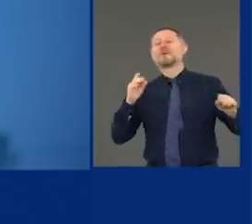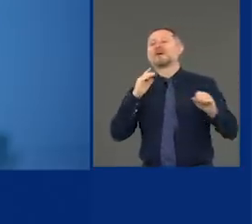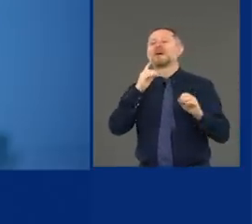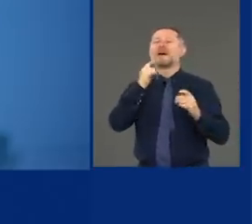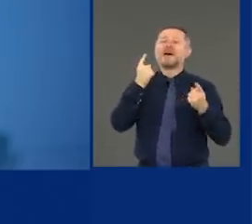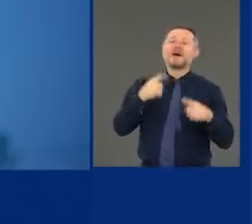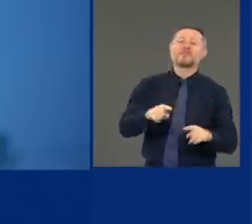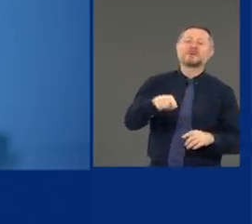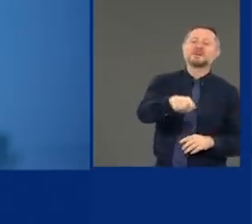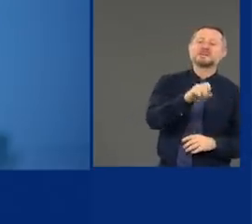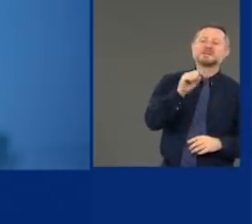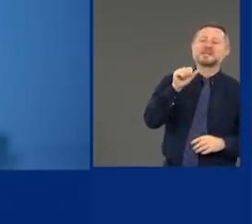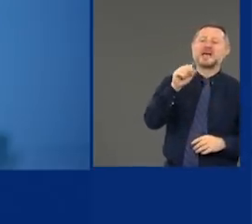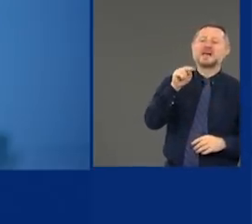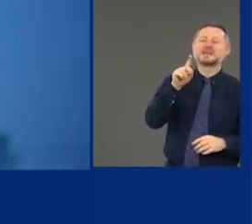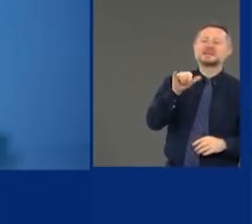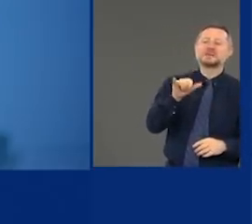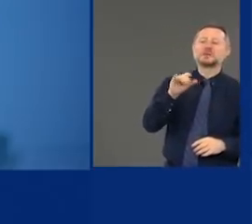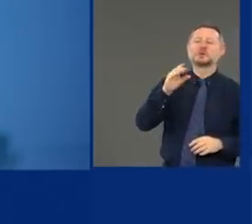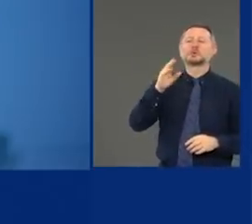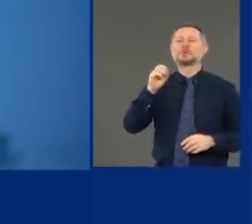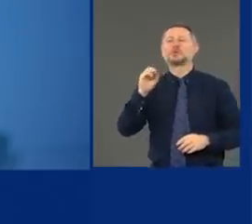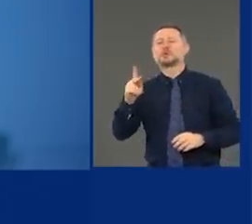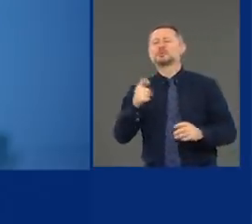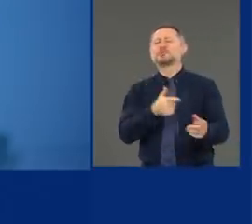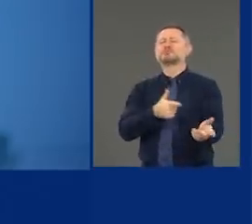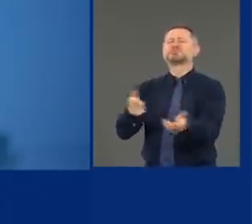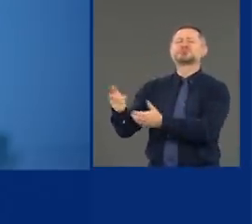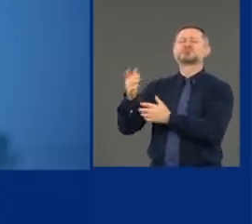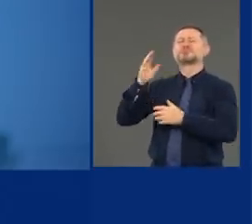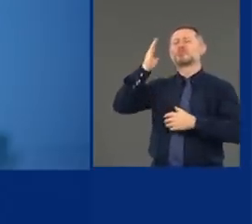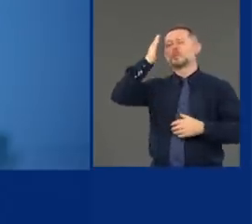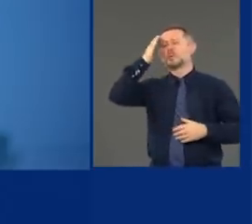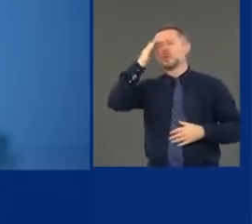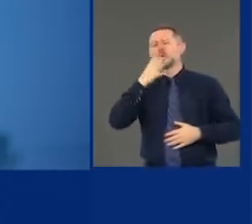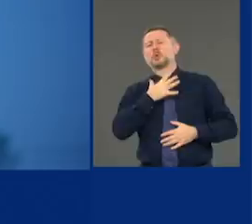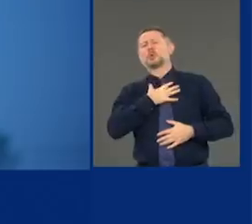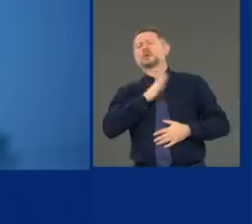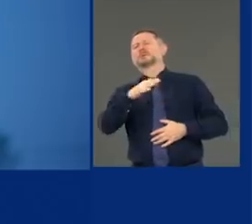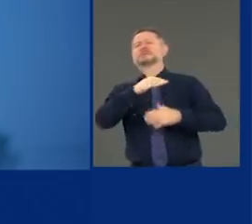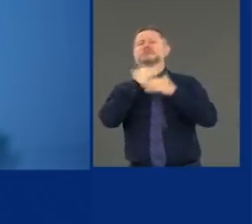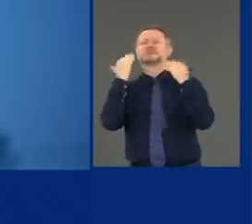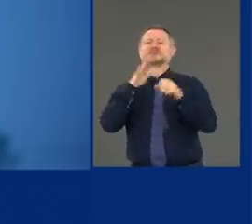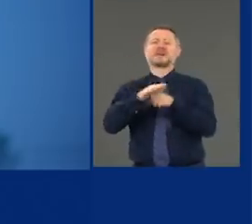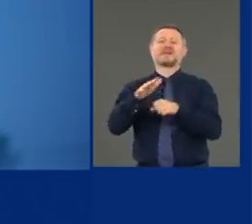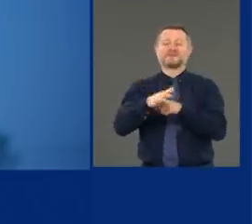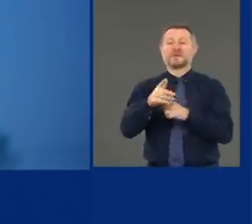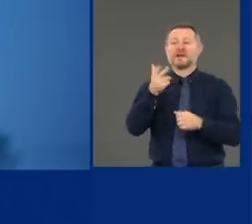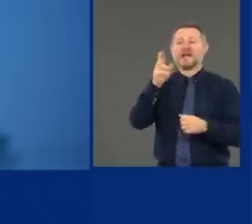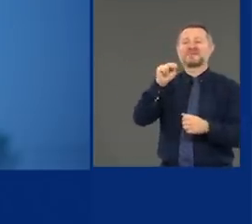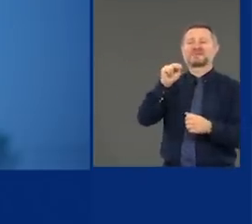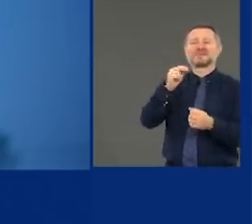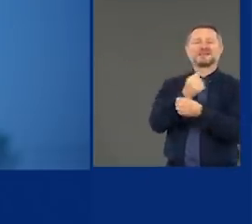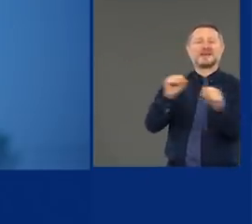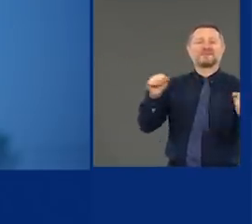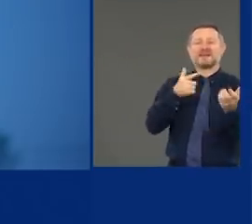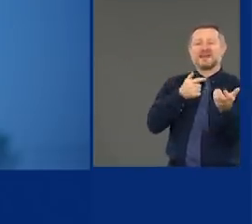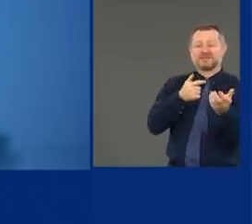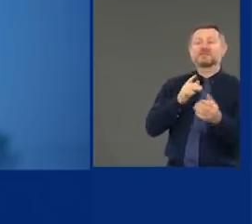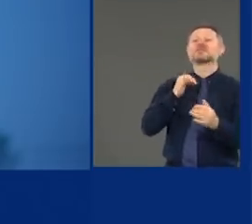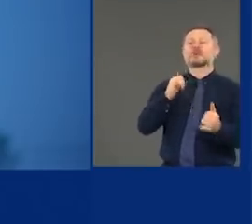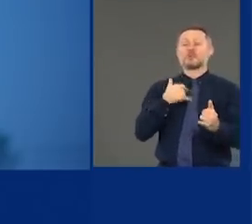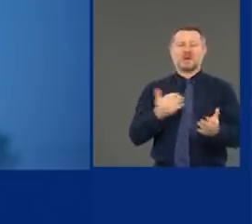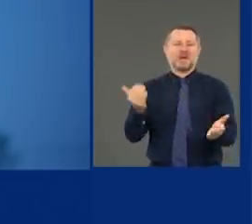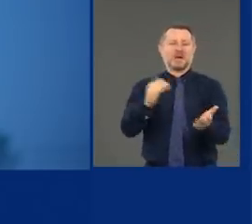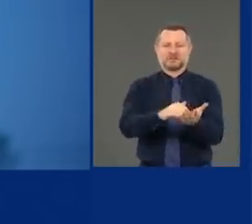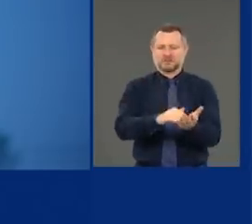Hook. Why? Because people said enough is enough. People are saying enough is enough again. Seize the moment